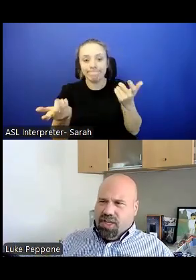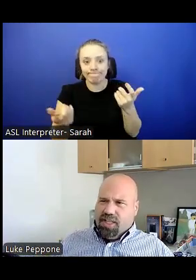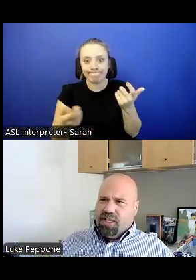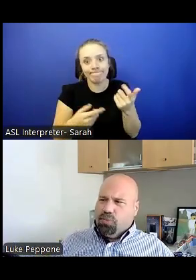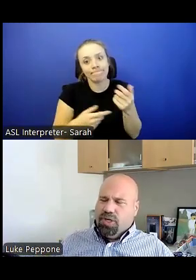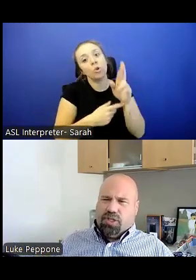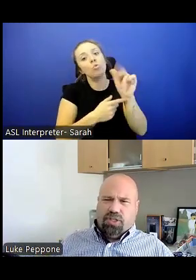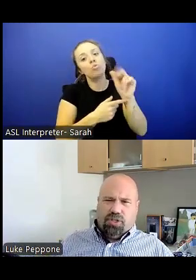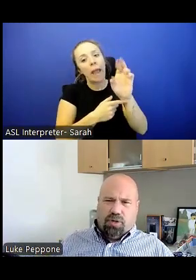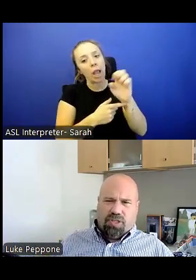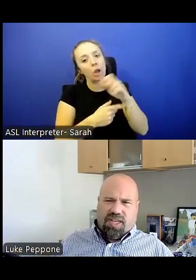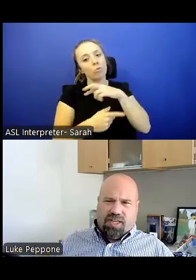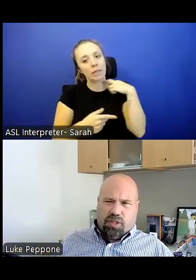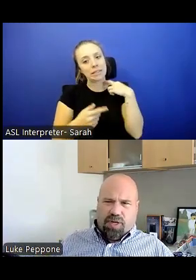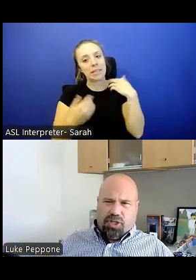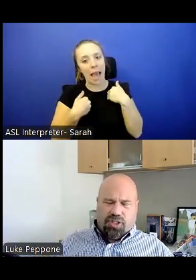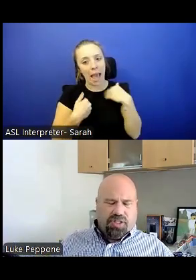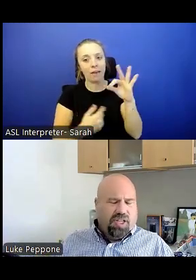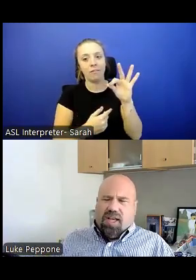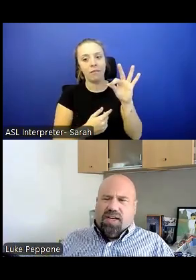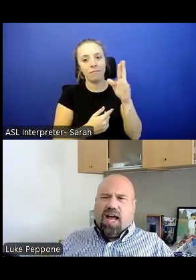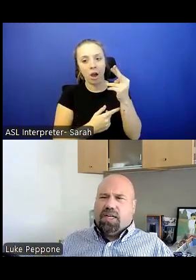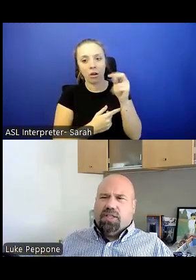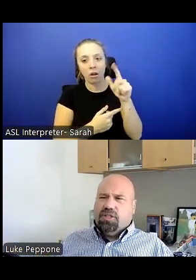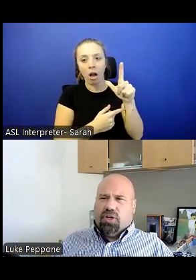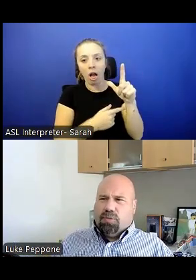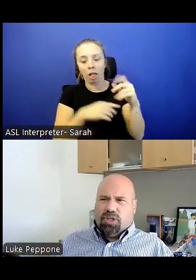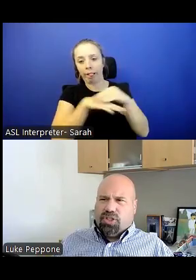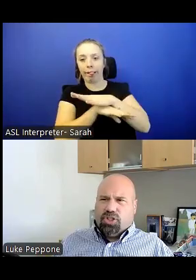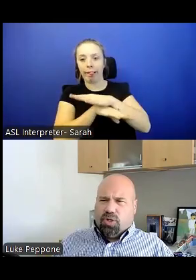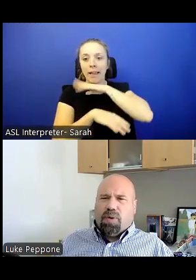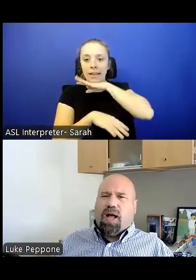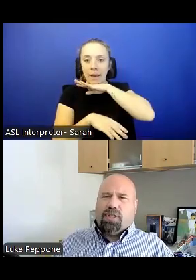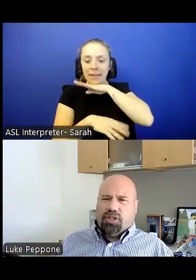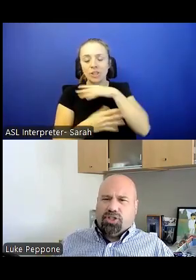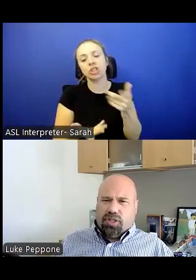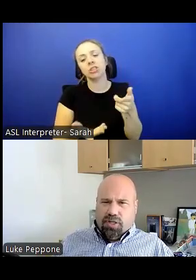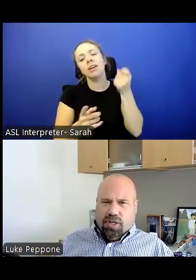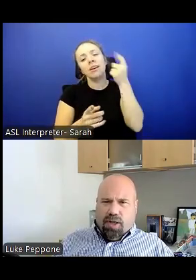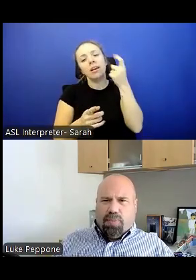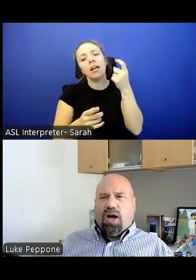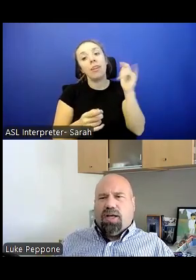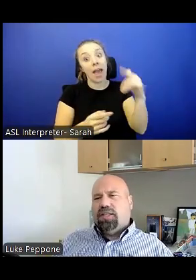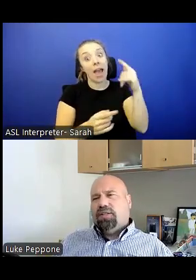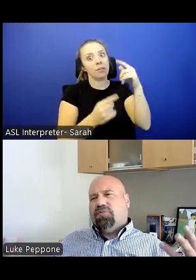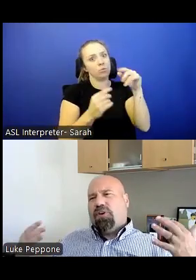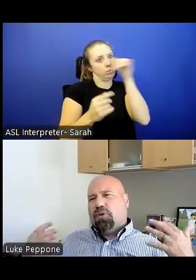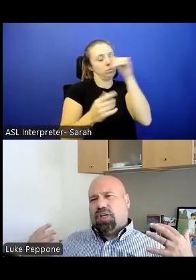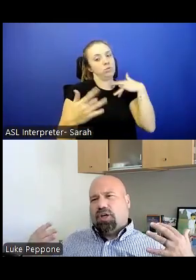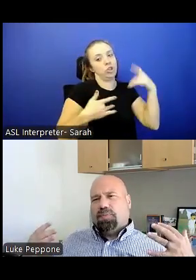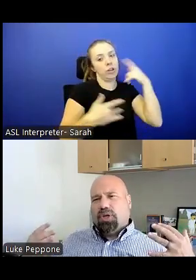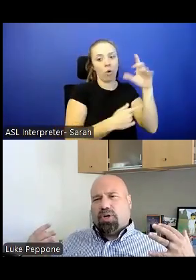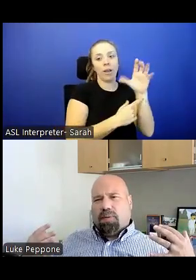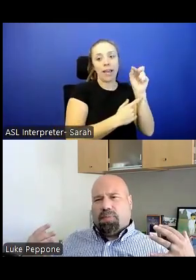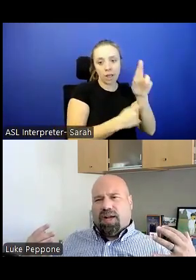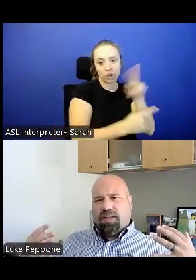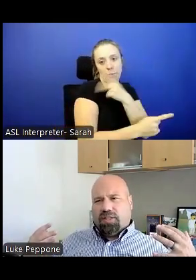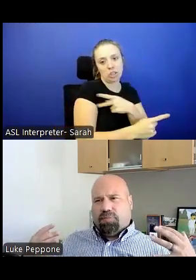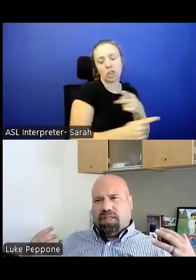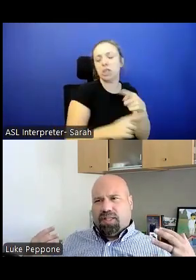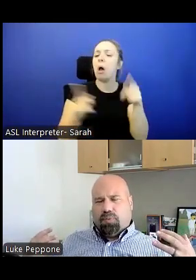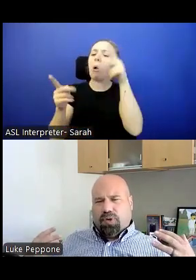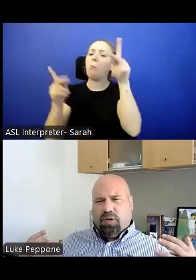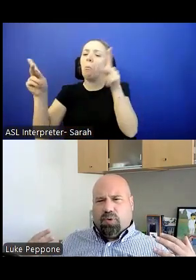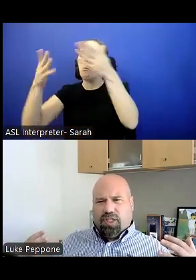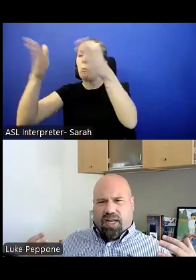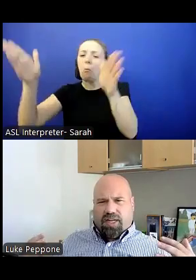contamination, and that's a real concern amongst cancer patients, not a concern amongst the general population. But in folks that are immunocompromised, it's